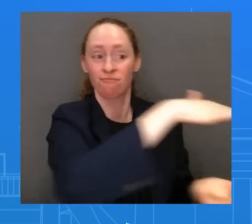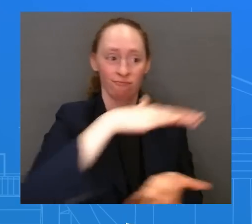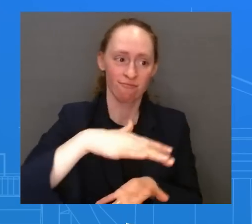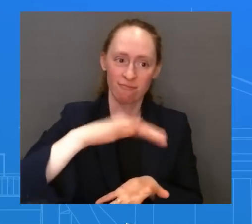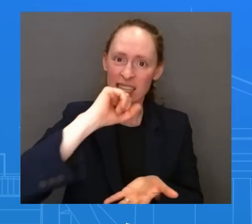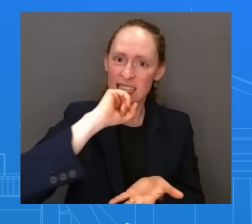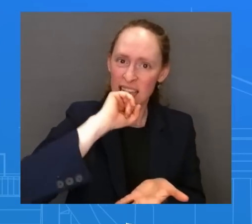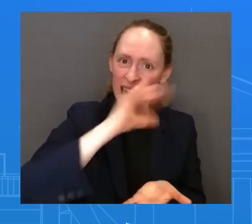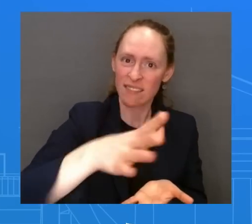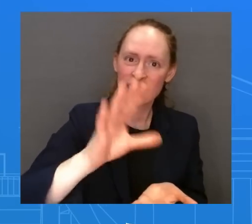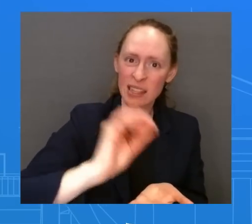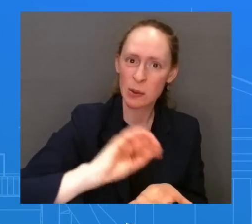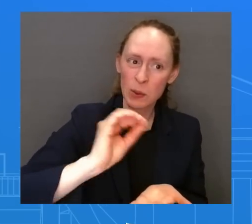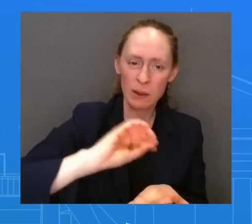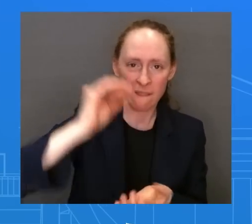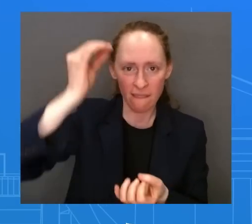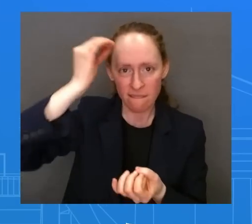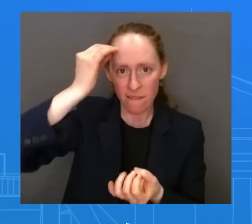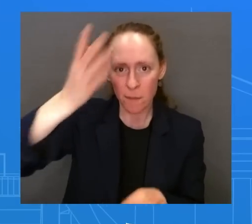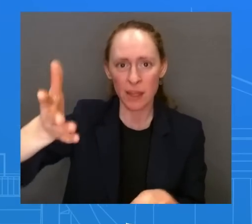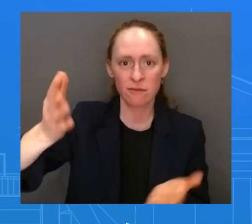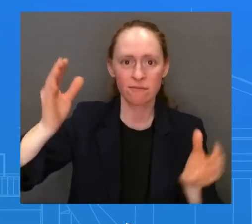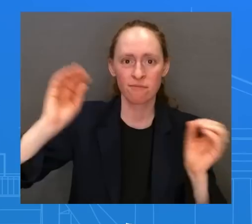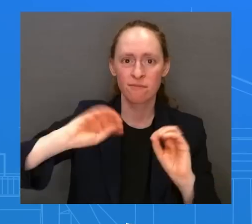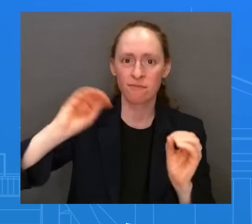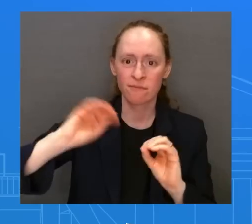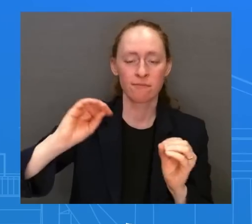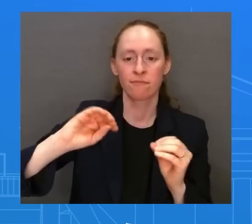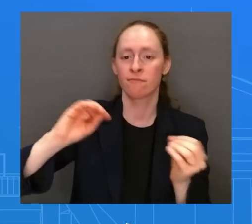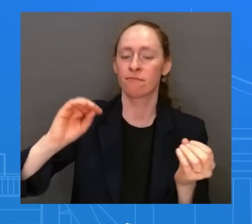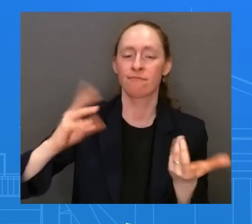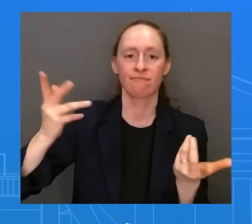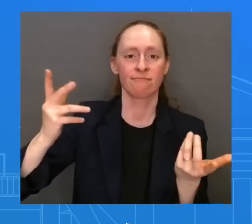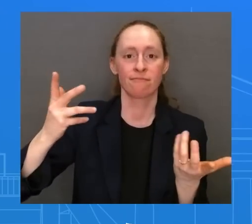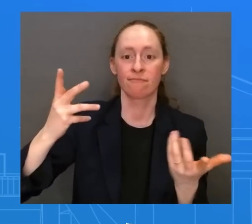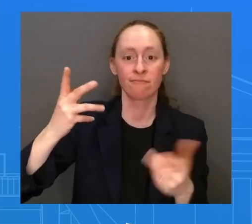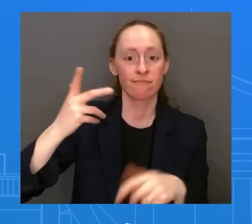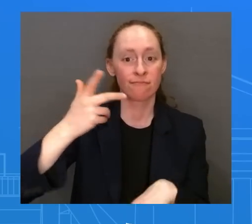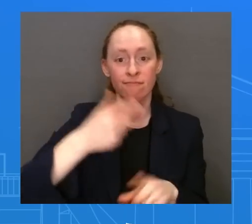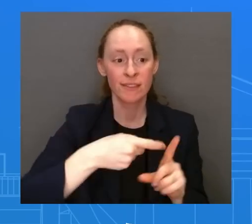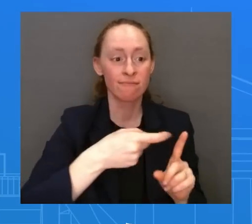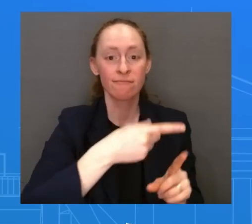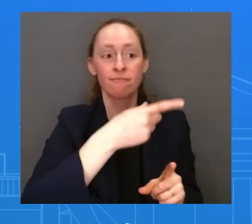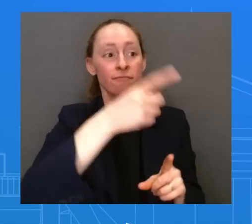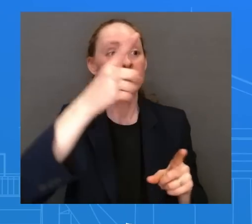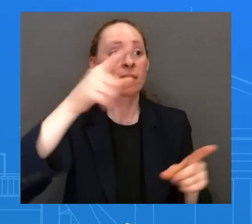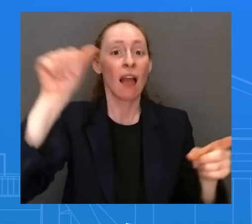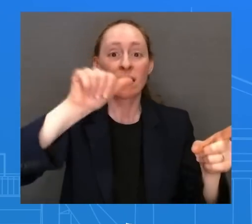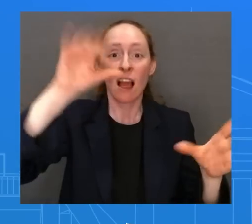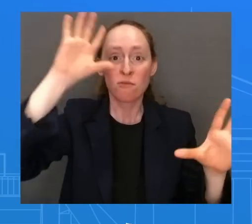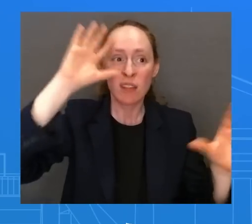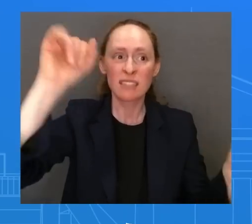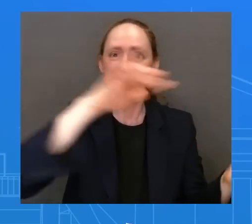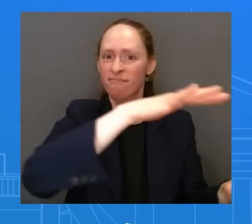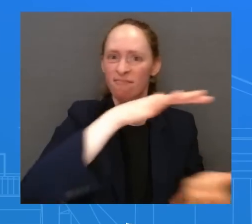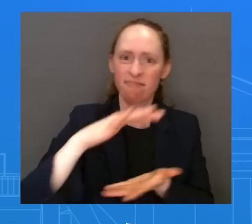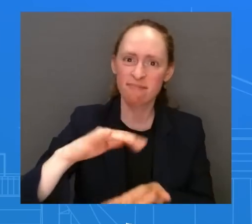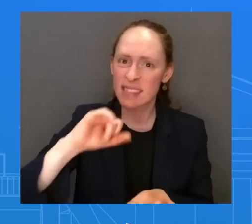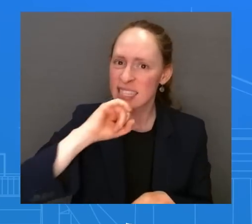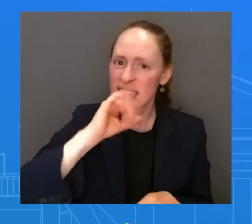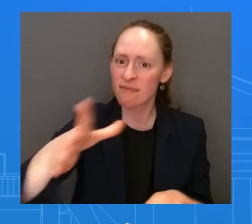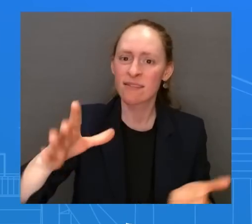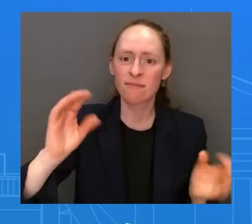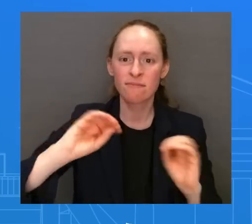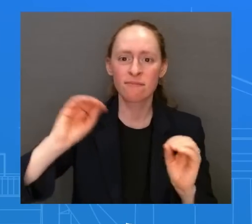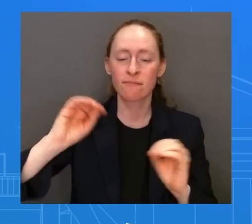information from president ghani about his intentions and President Biden was deprived of accurate assessments from the intelligence Community the depiction